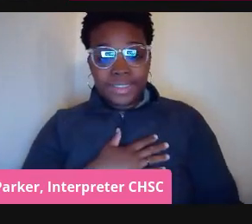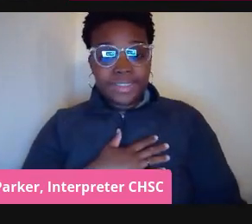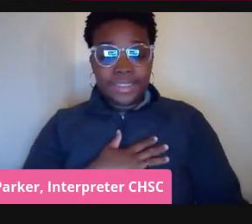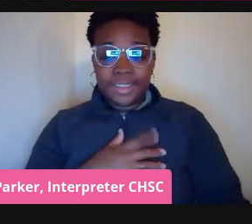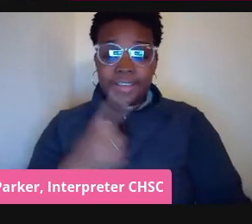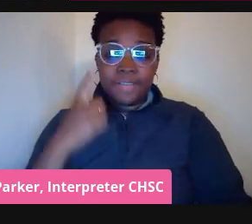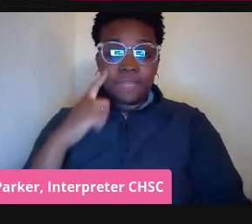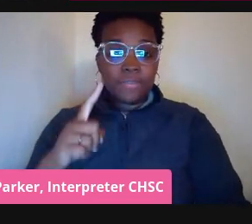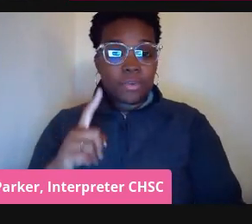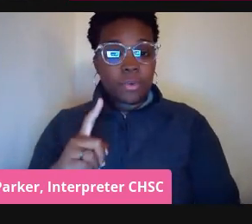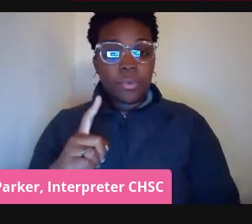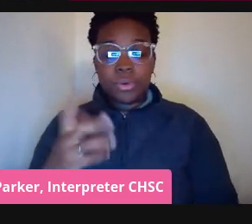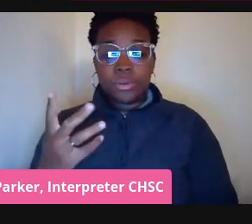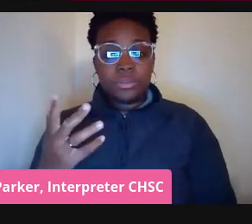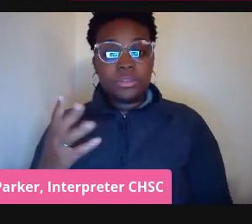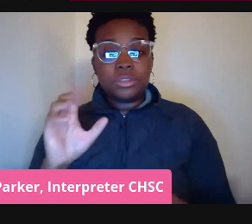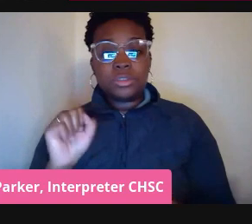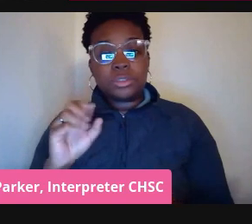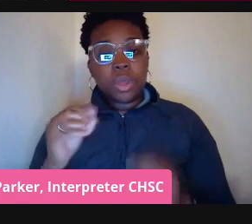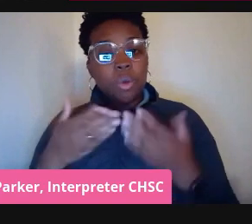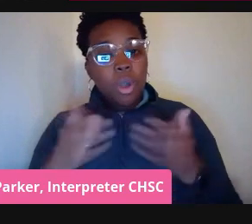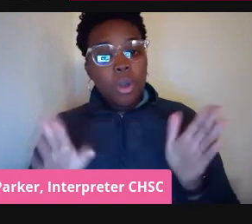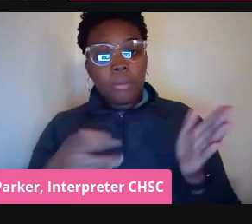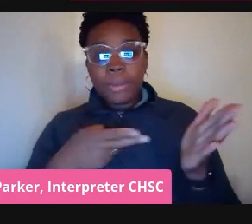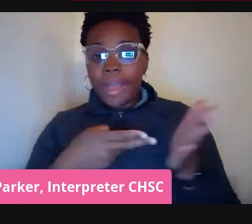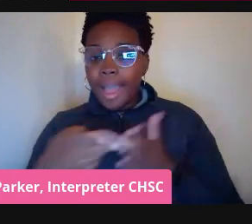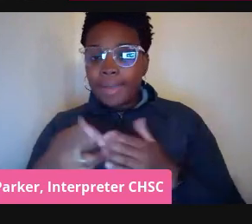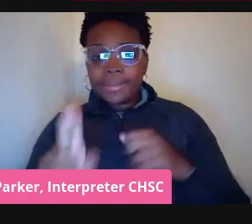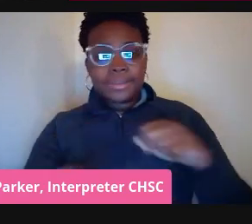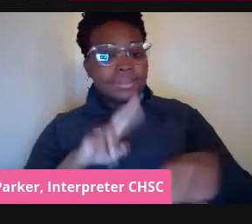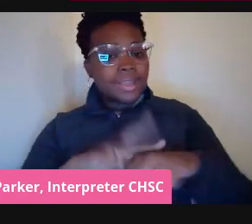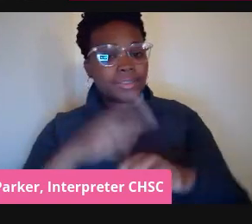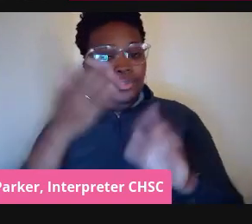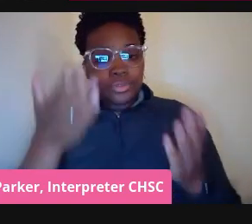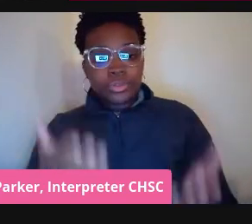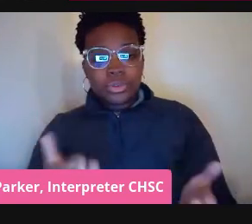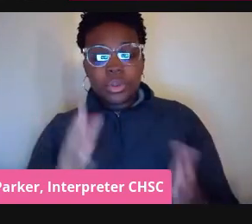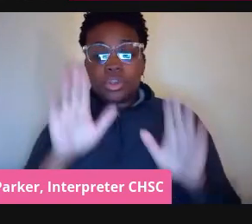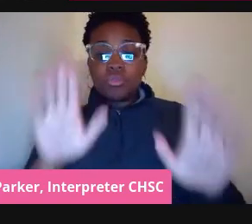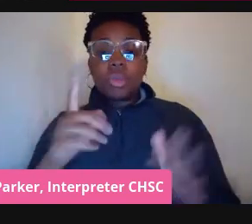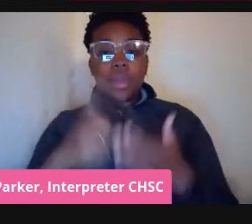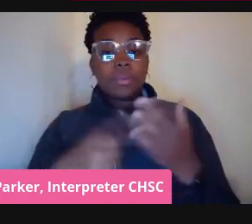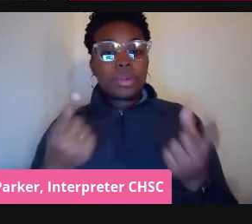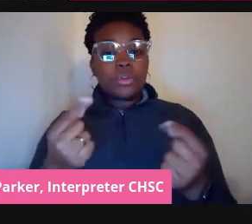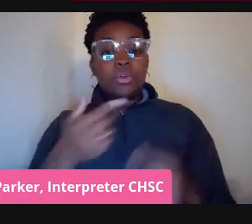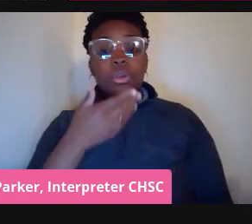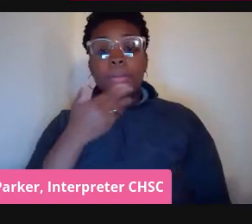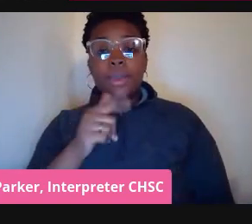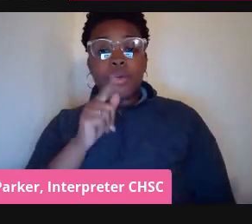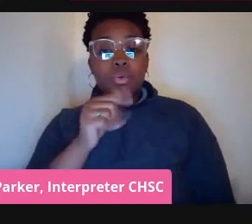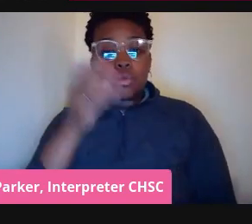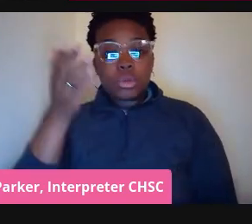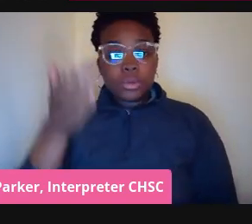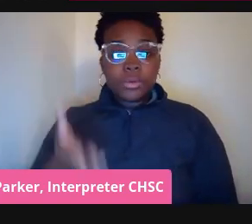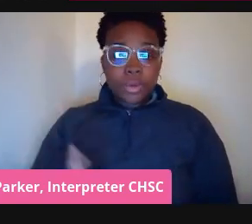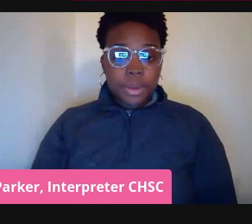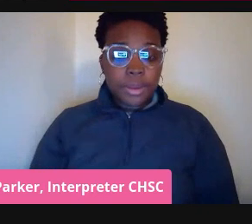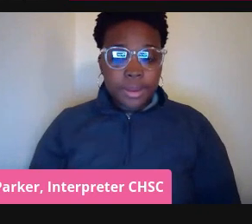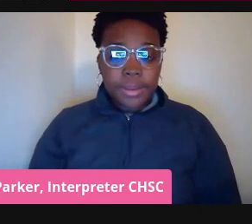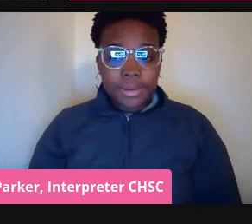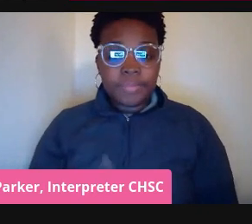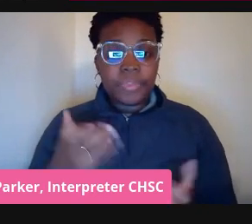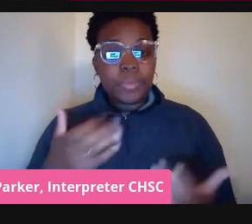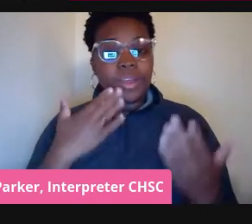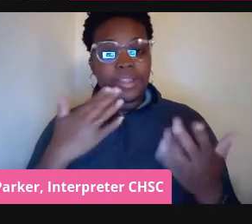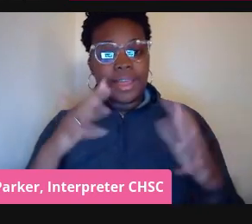for being so open and honest and authentic. You are great at what you do, but you are even better at who you are. And we want to thank